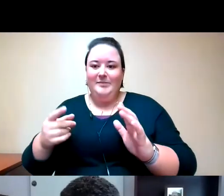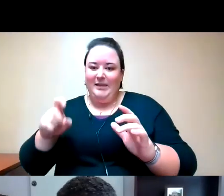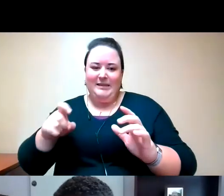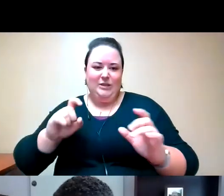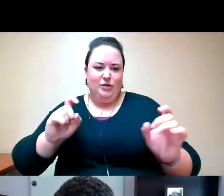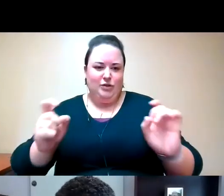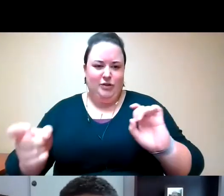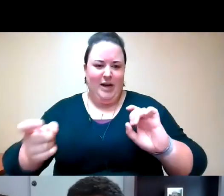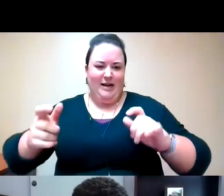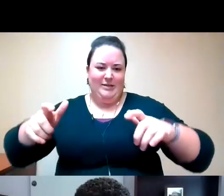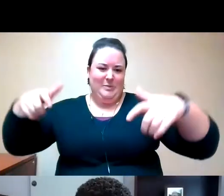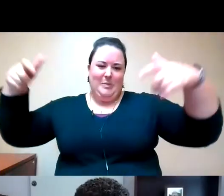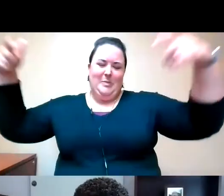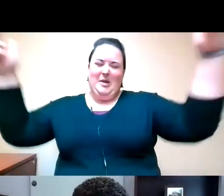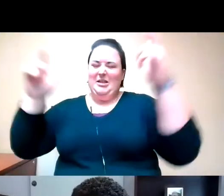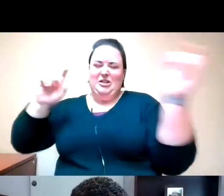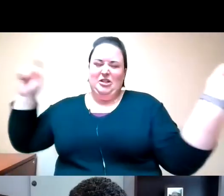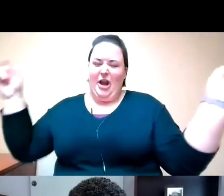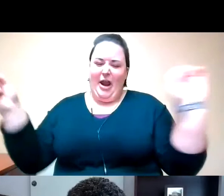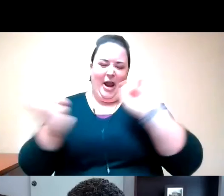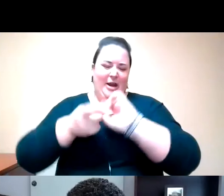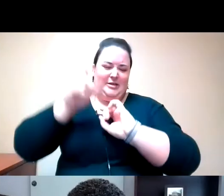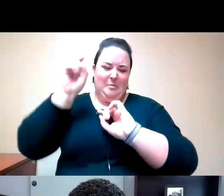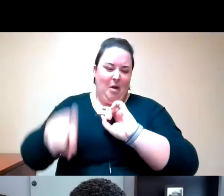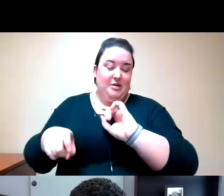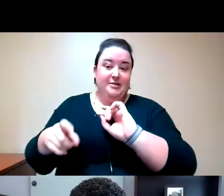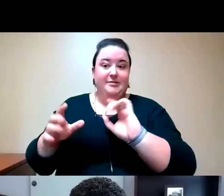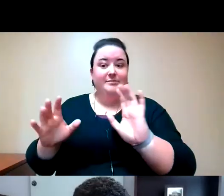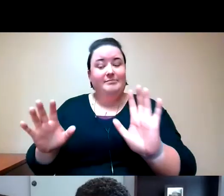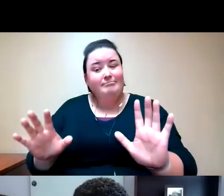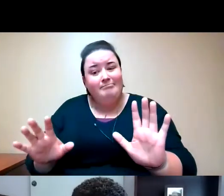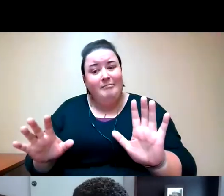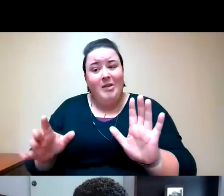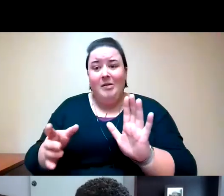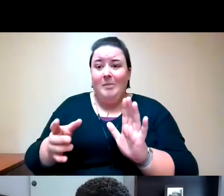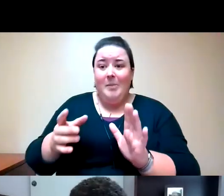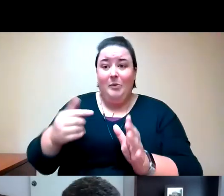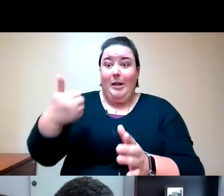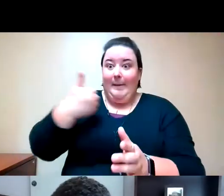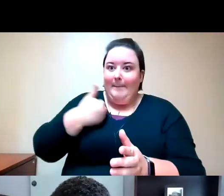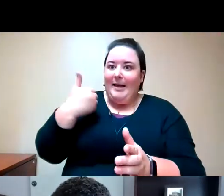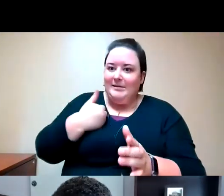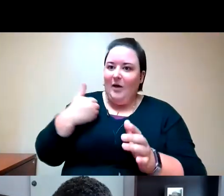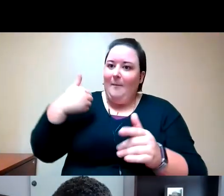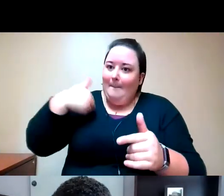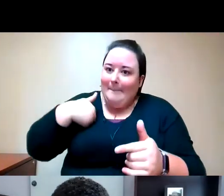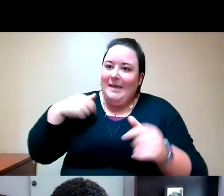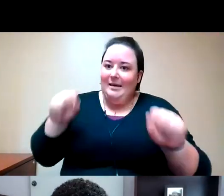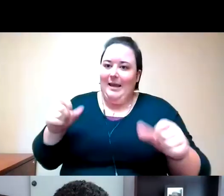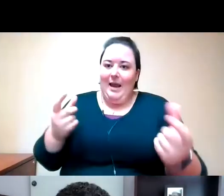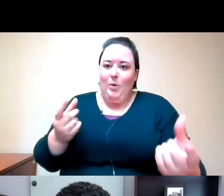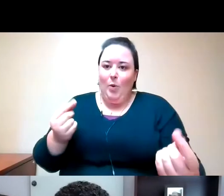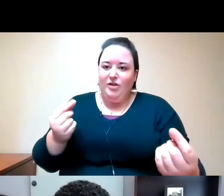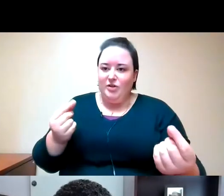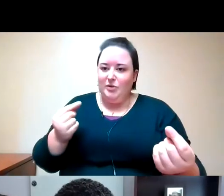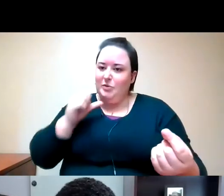these grand injustices that we see, but don't often get to a point of saying what you can do. And so